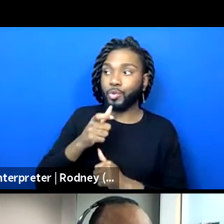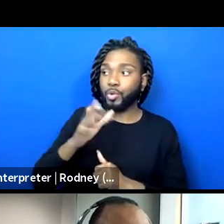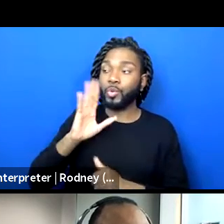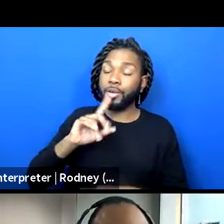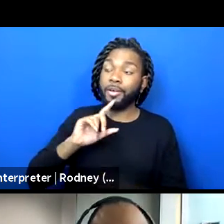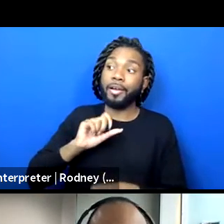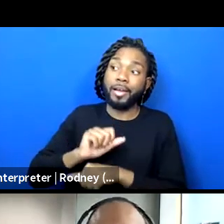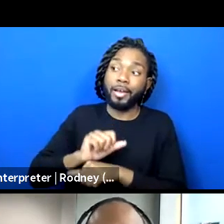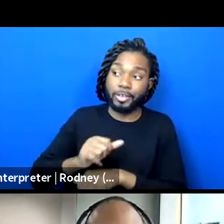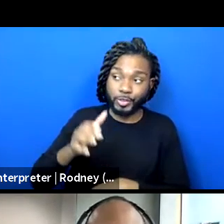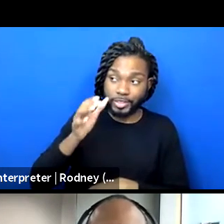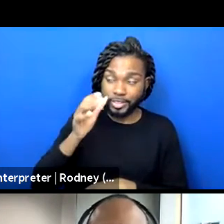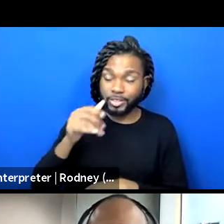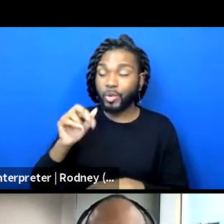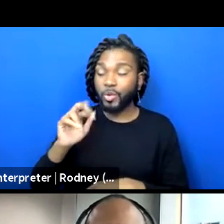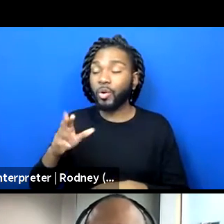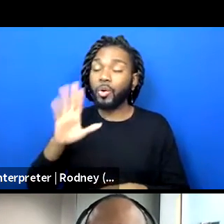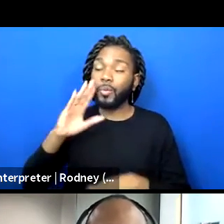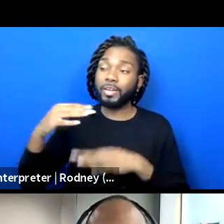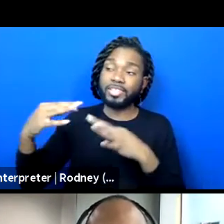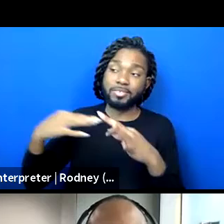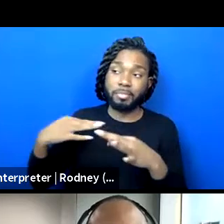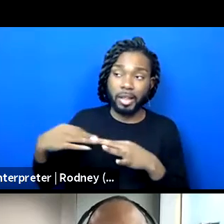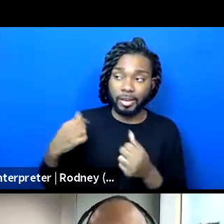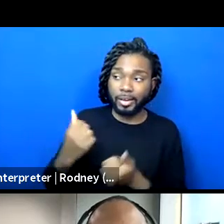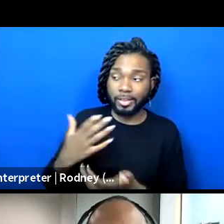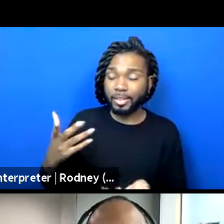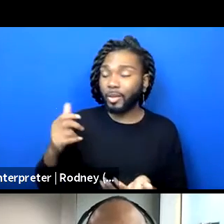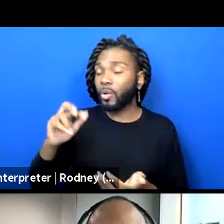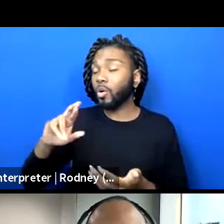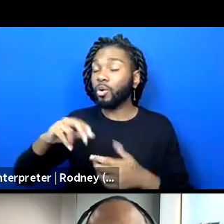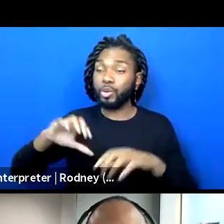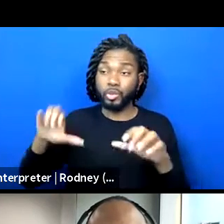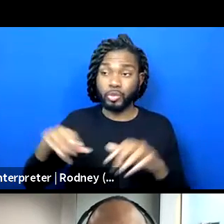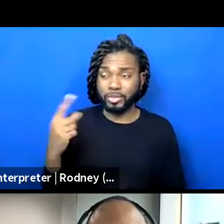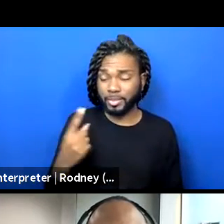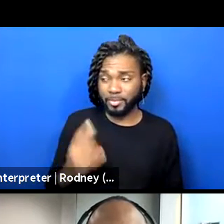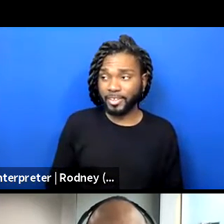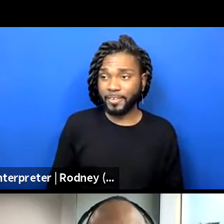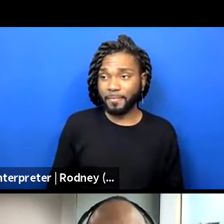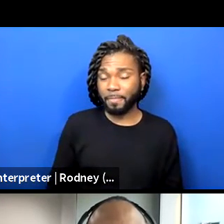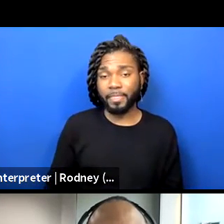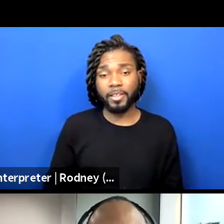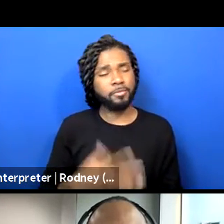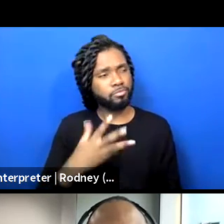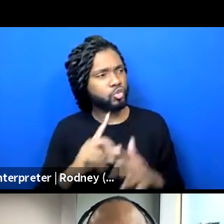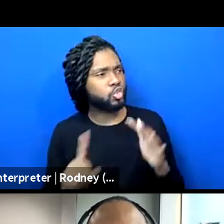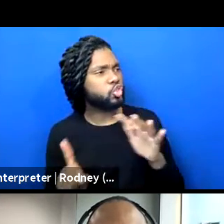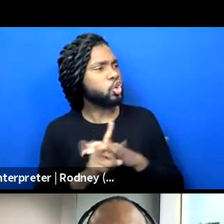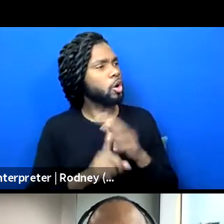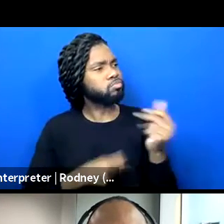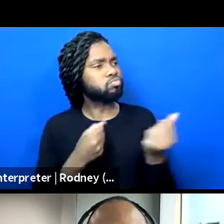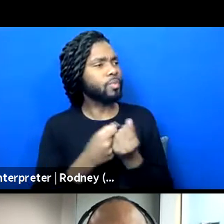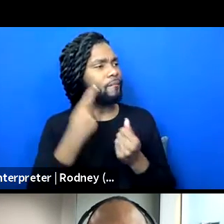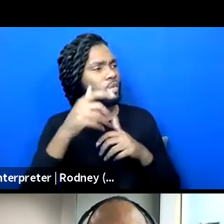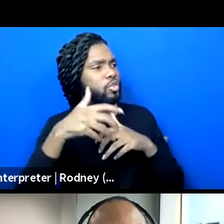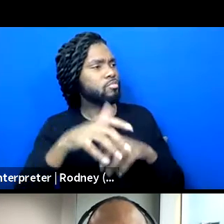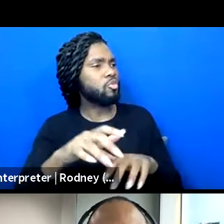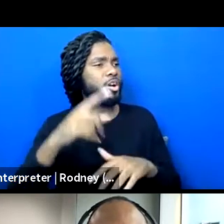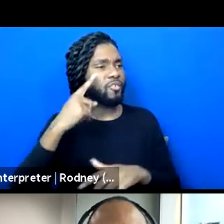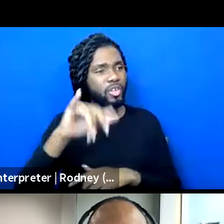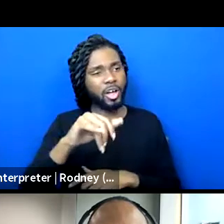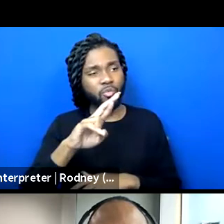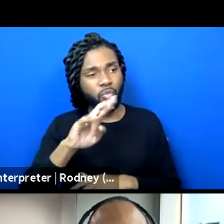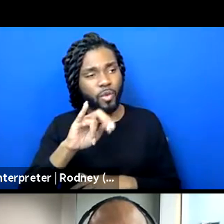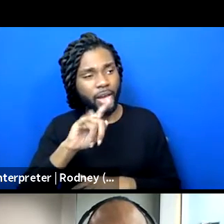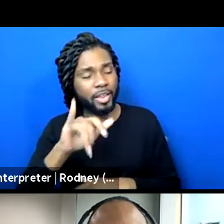actually listen or explain anything or do something. Show up for this march, this rally, this